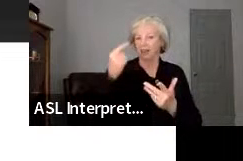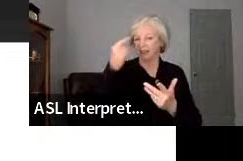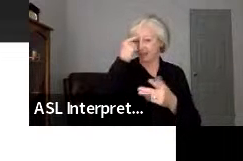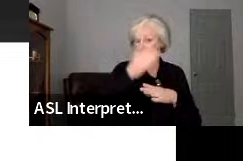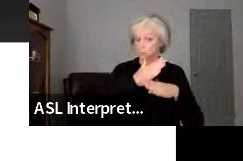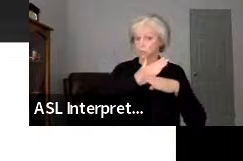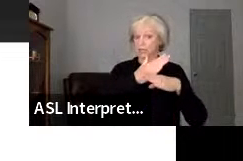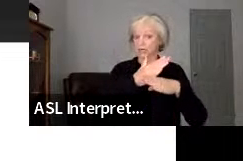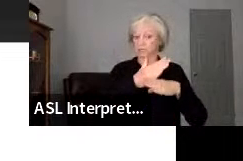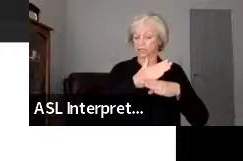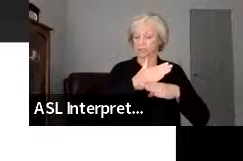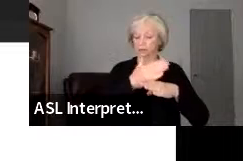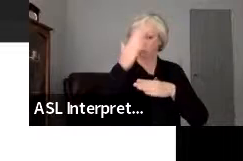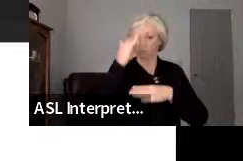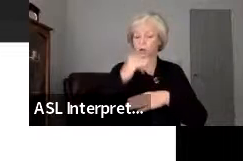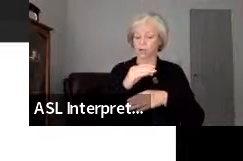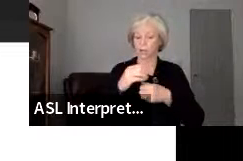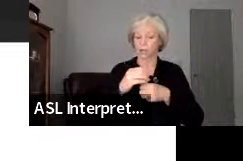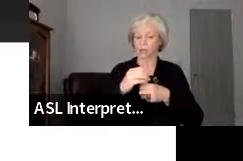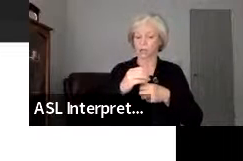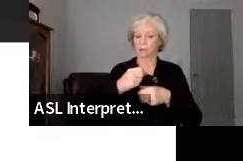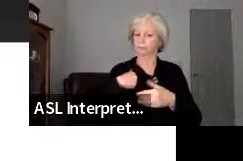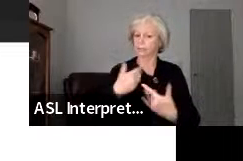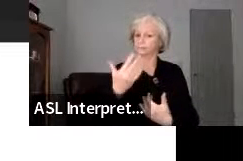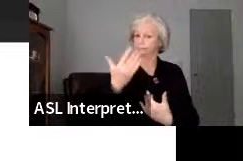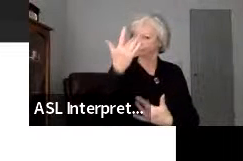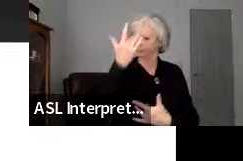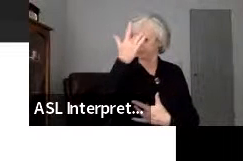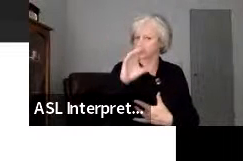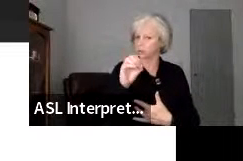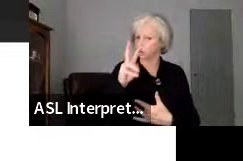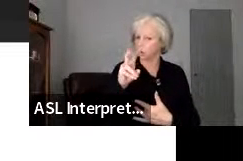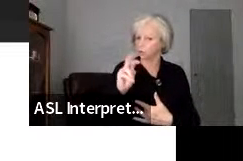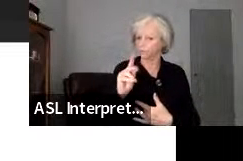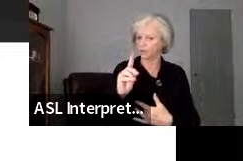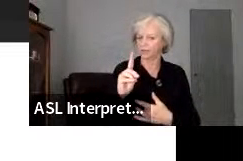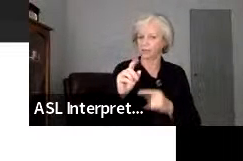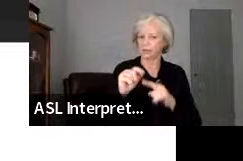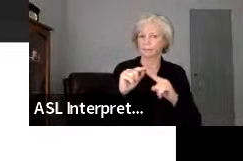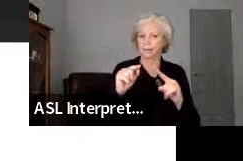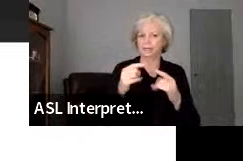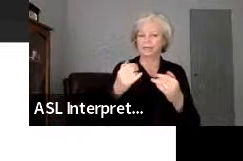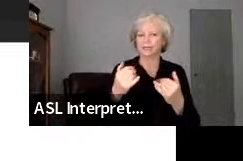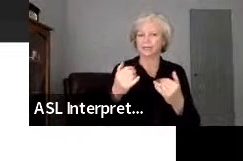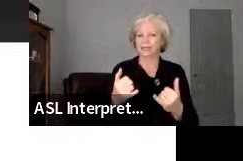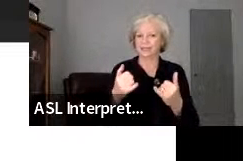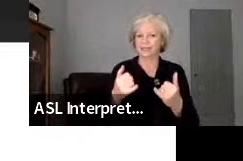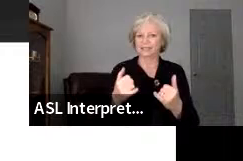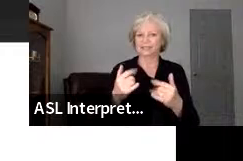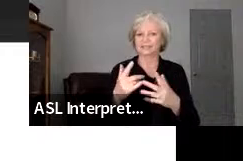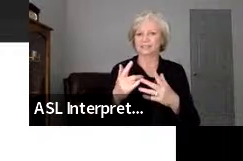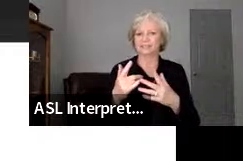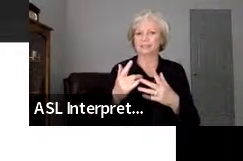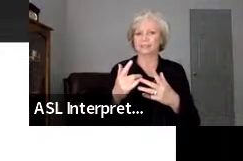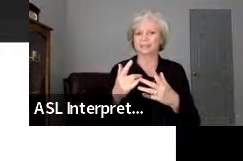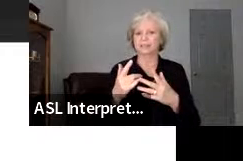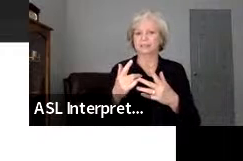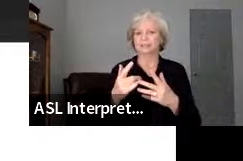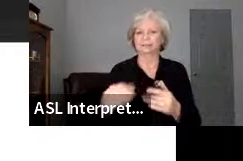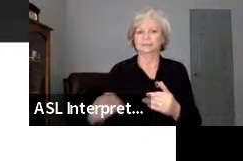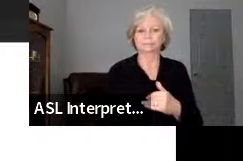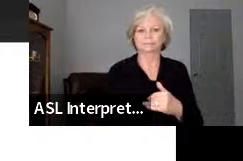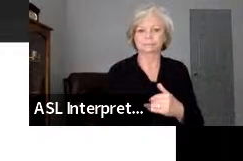already had COVID, that may not be the case with this variant. It does appear to cause more frequent